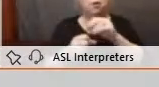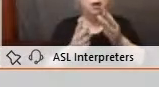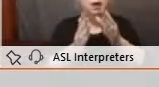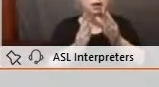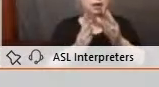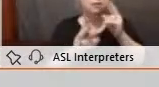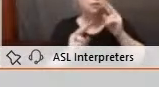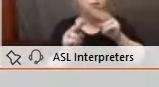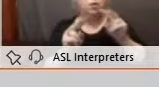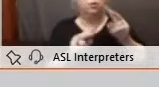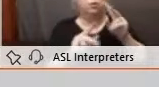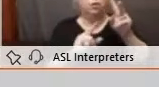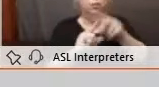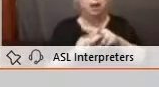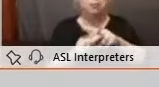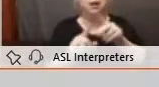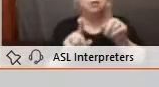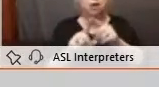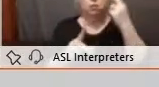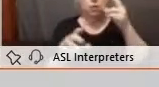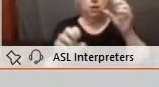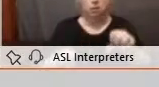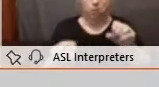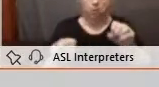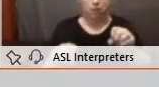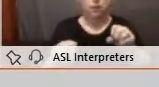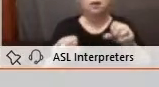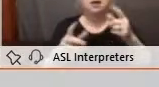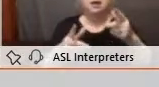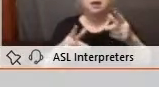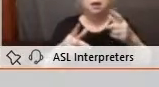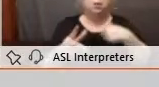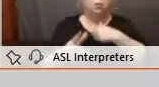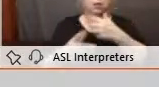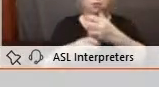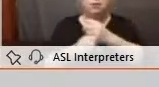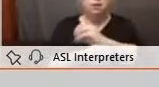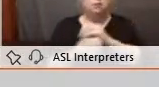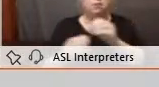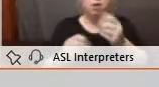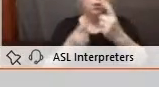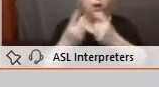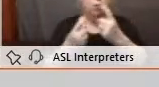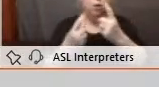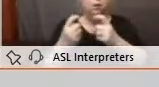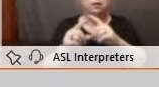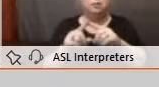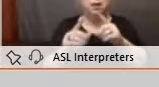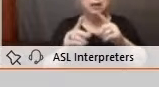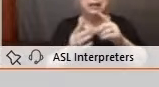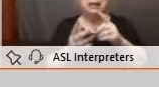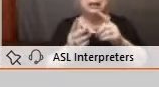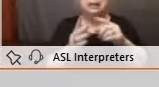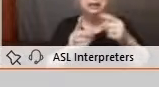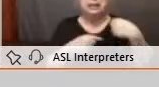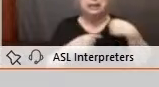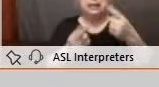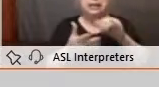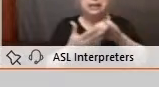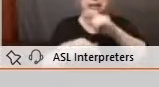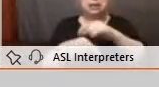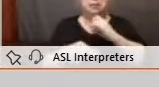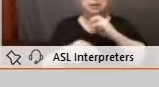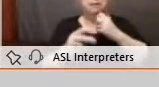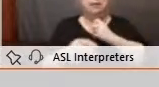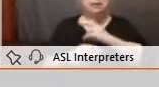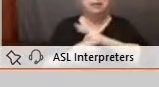that writing, no inquiries had been received by the Planning and Development Office, but since the time of that writing,